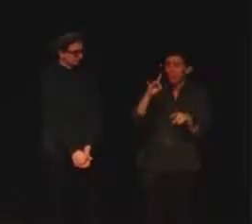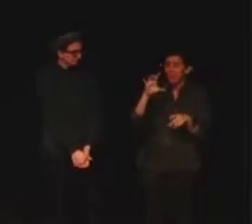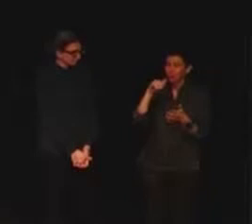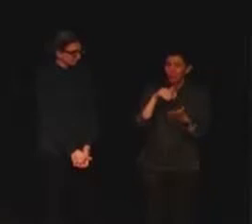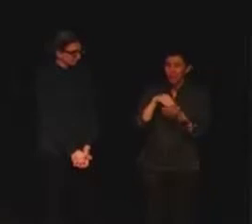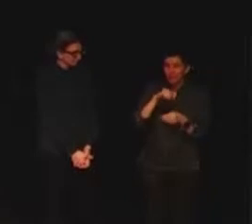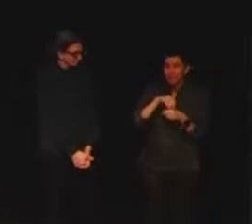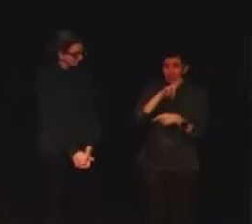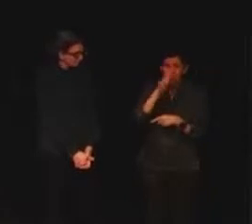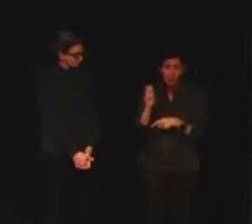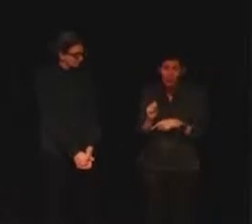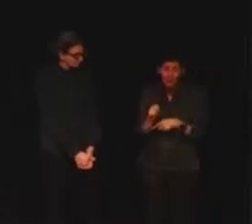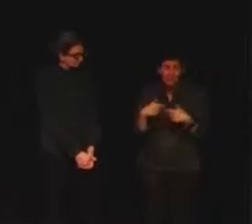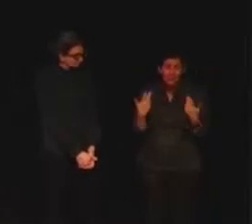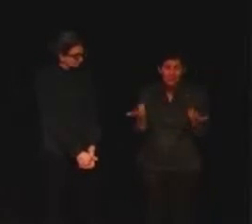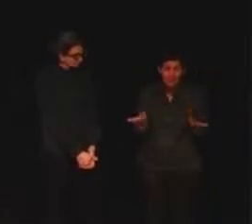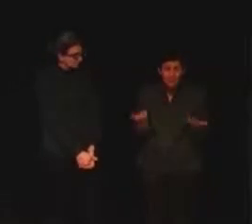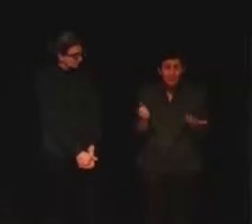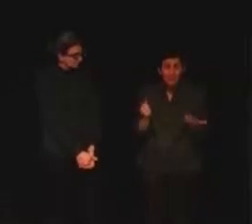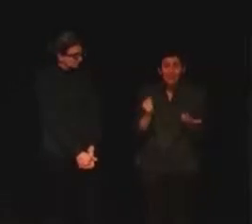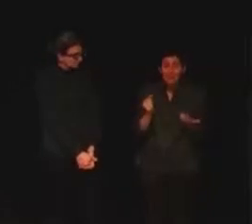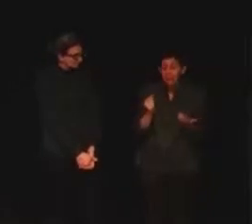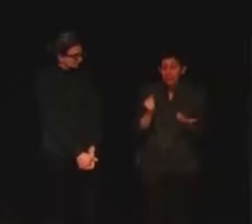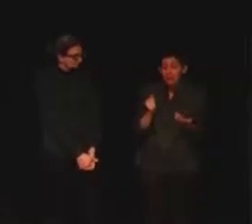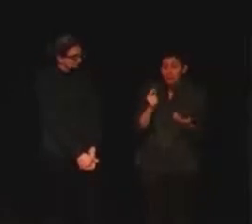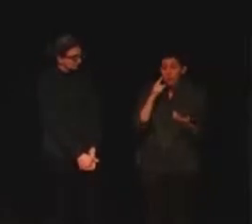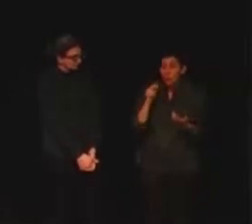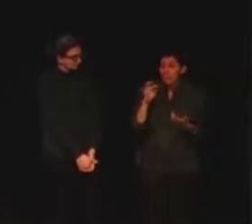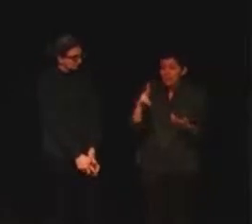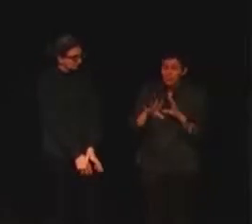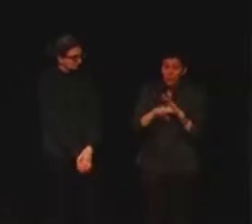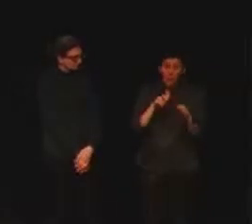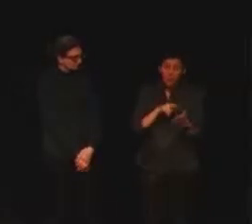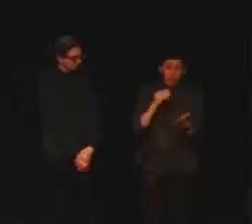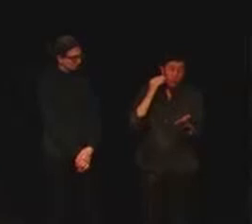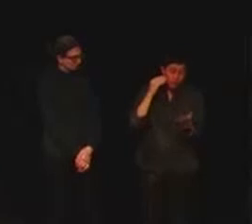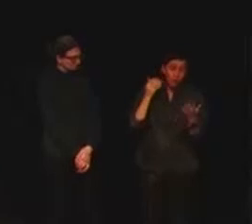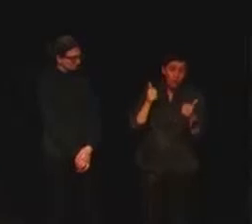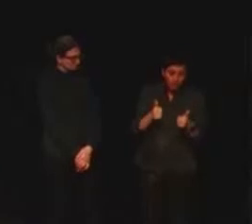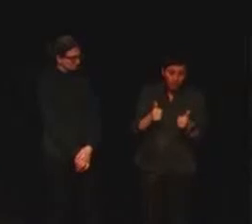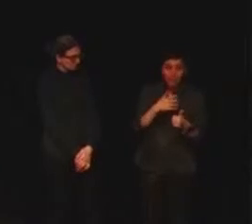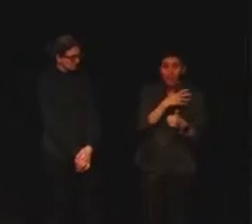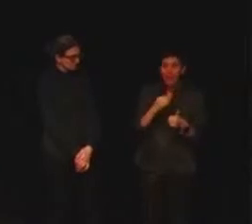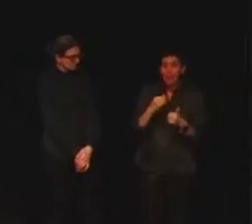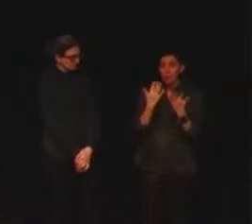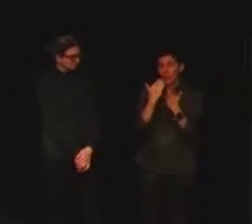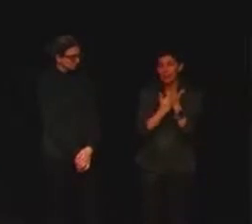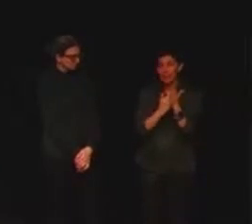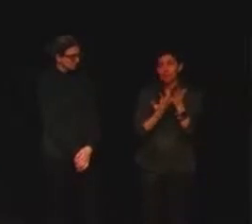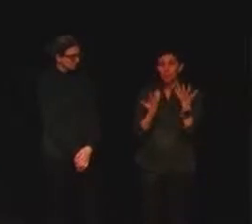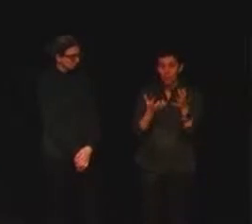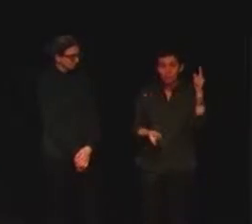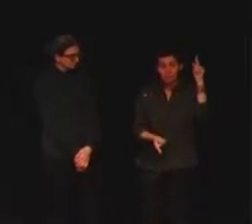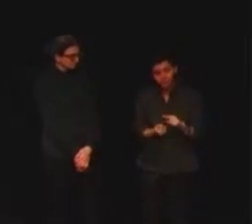So, 100 words. But getting Nick out and then, closing the gap on the waiting list. There was a bill